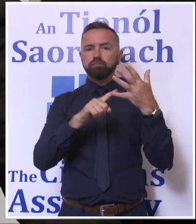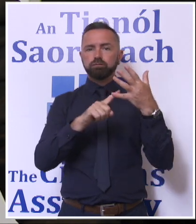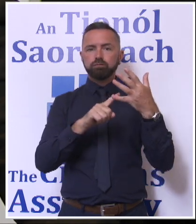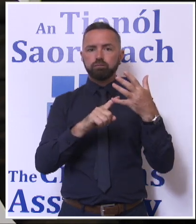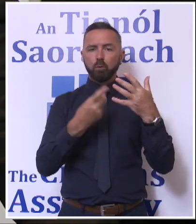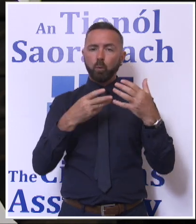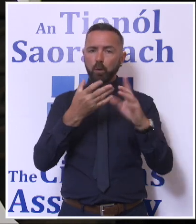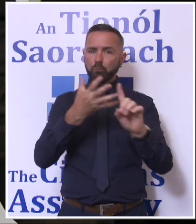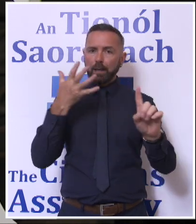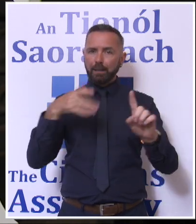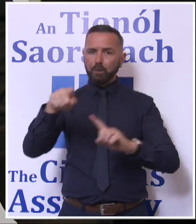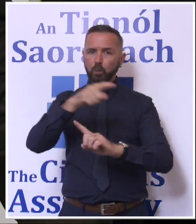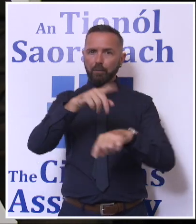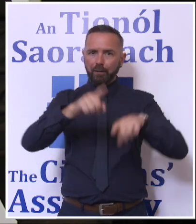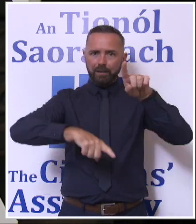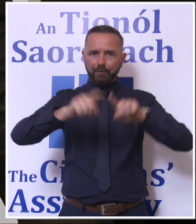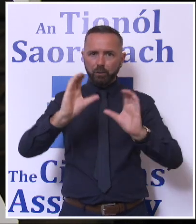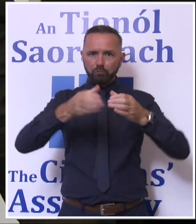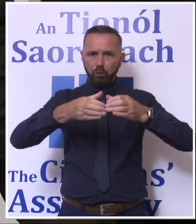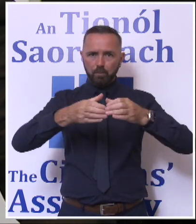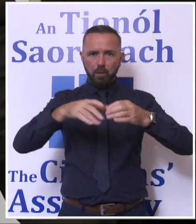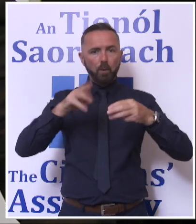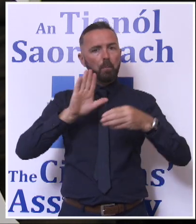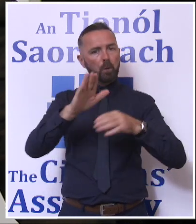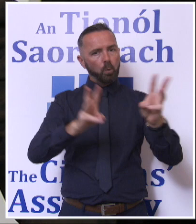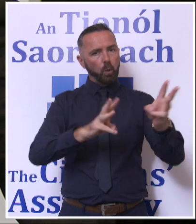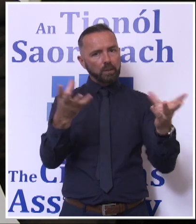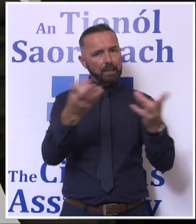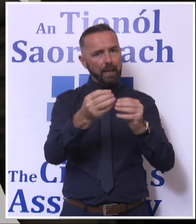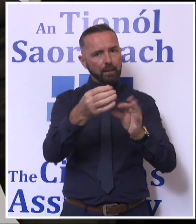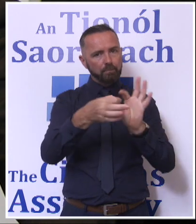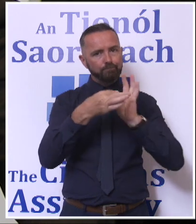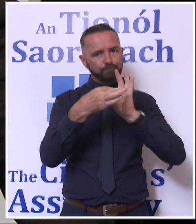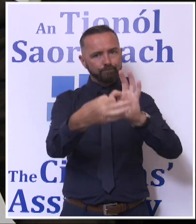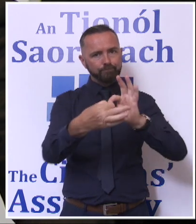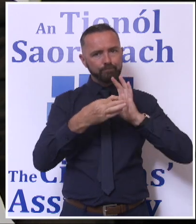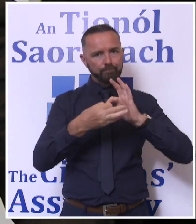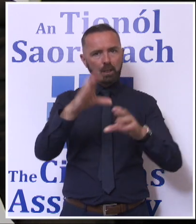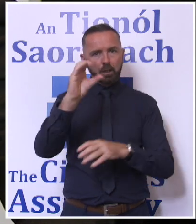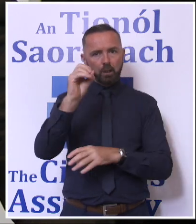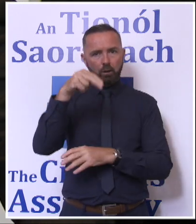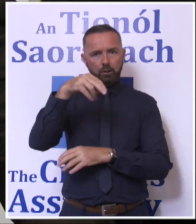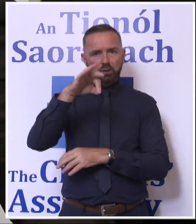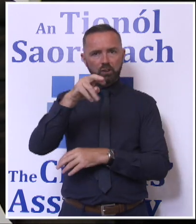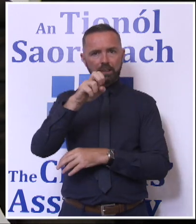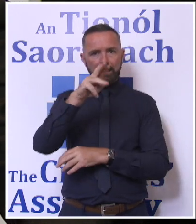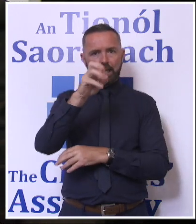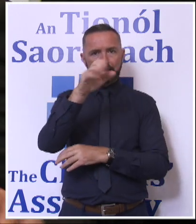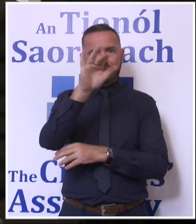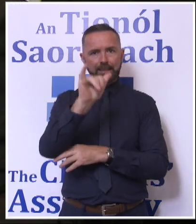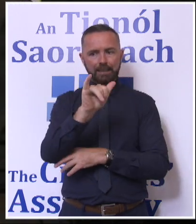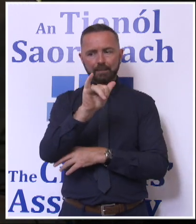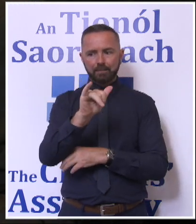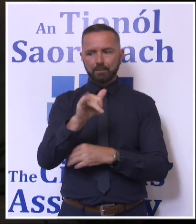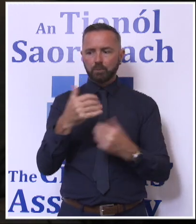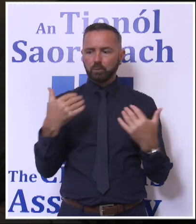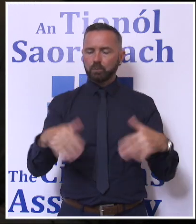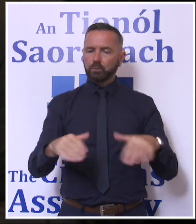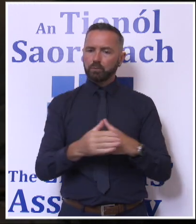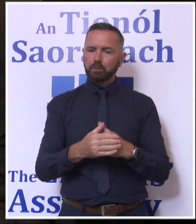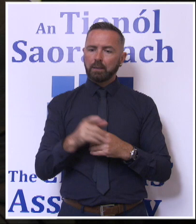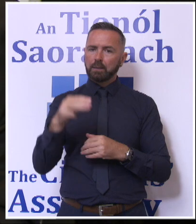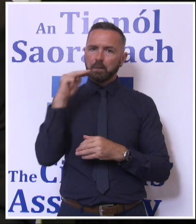like to start off this weekend session to once again remind us of our purpose that has been defined by